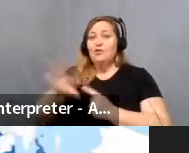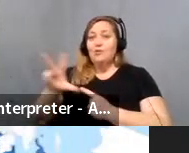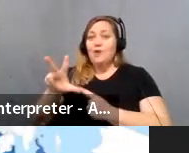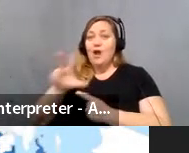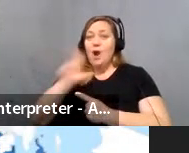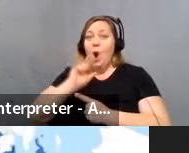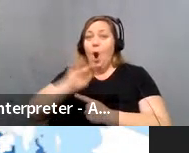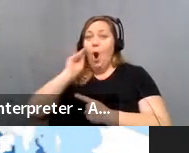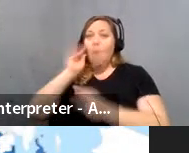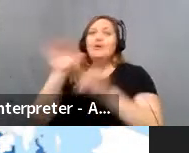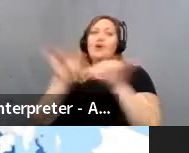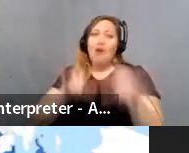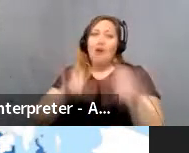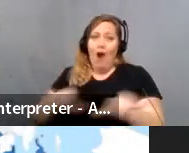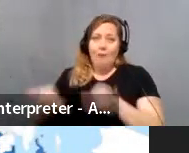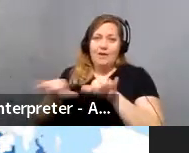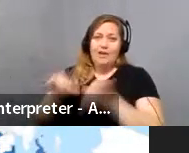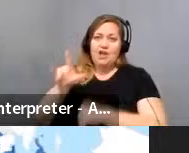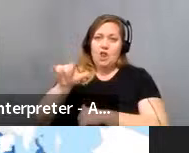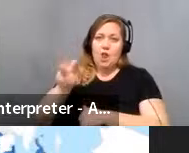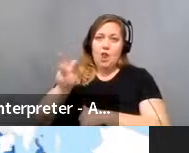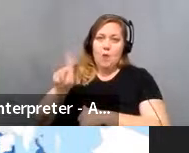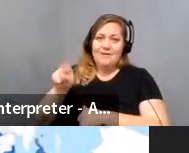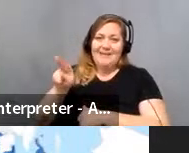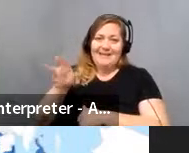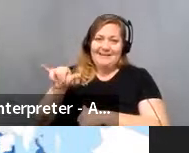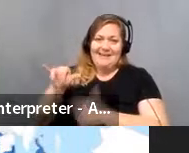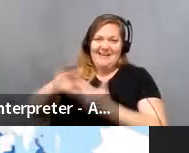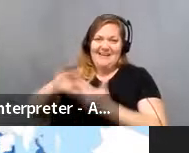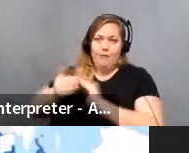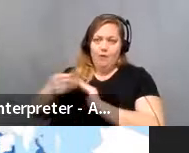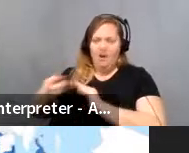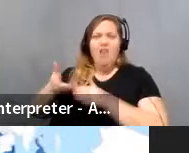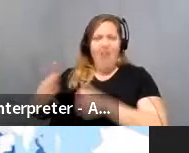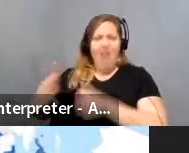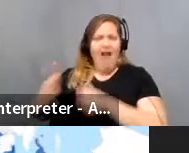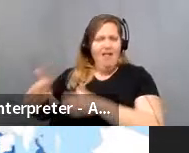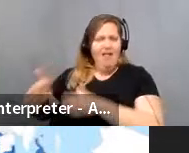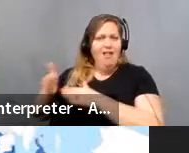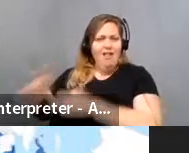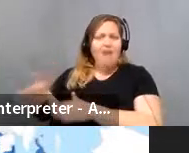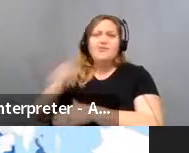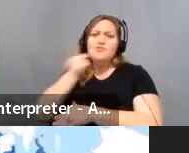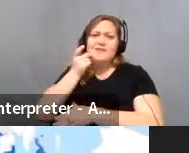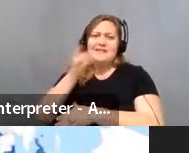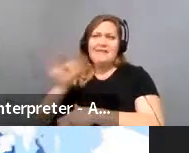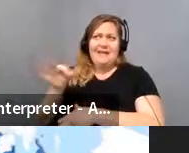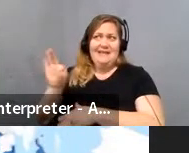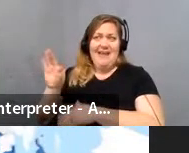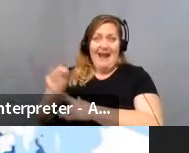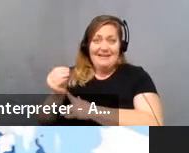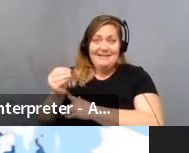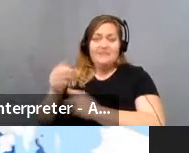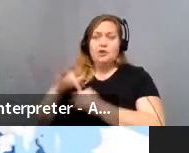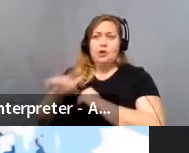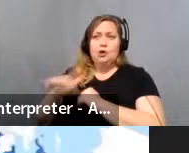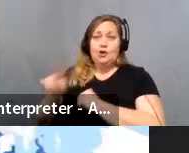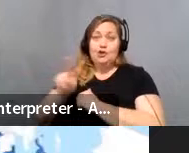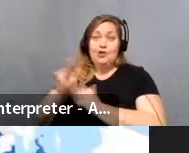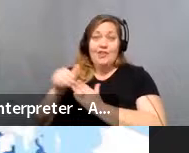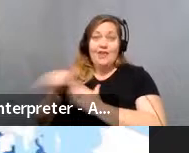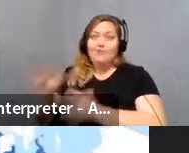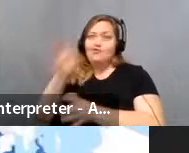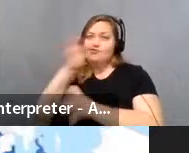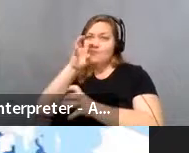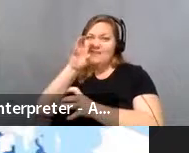all of New York City's low-density neighborhoods, and were allowed in many places until as recently as the 1990s and early 2000s, when stricter